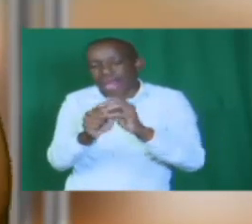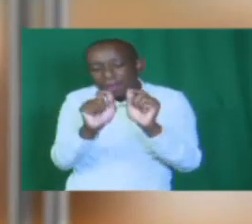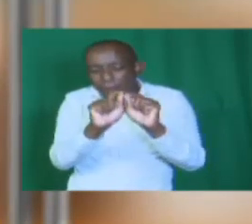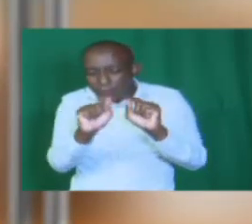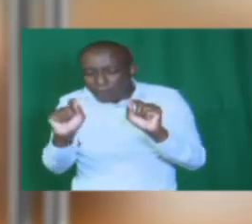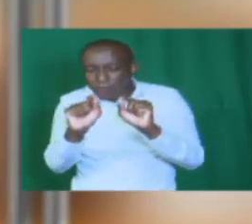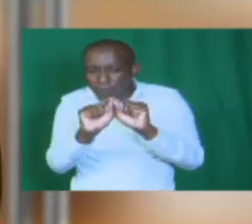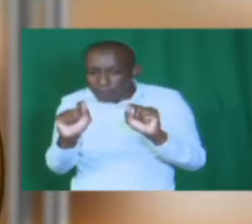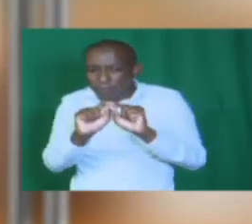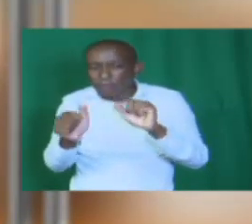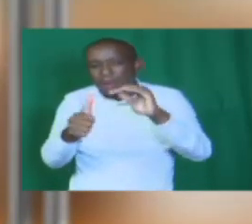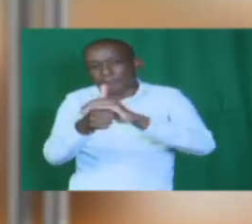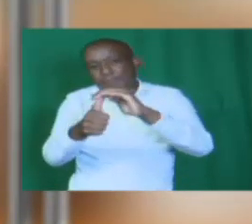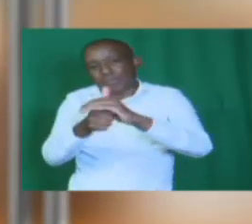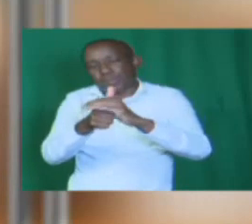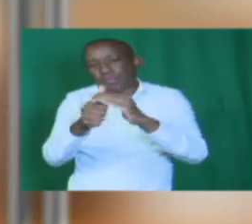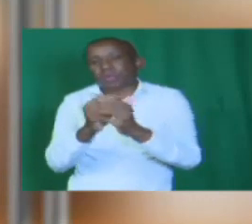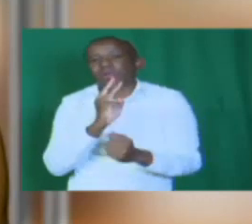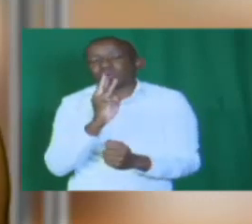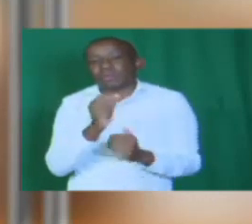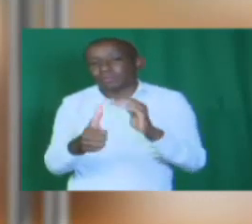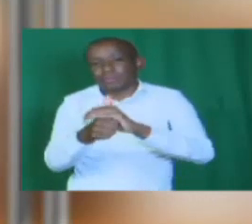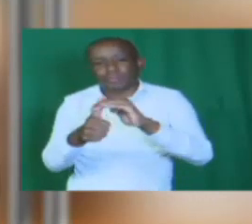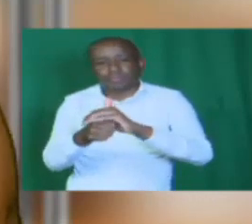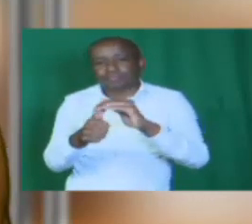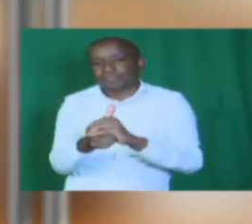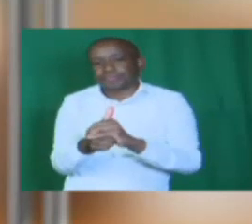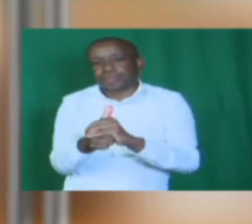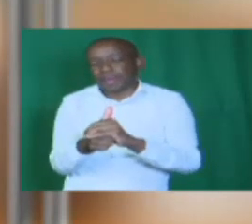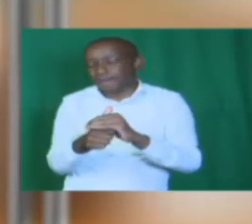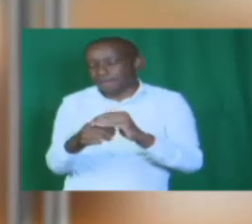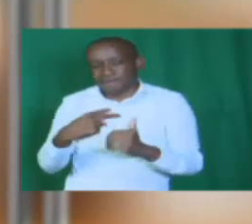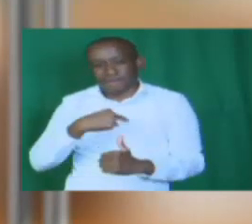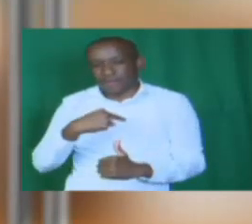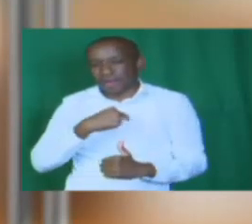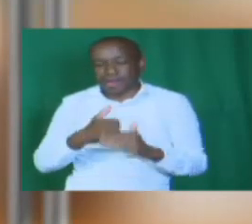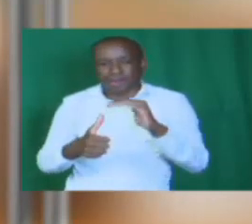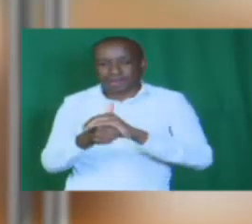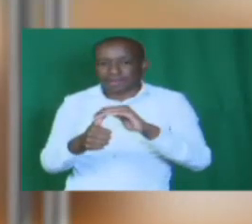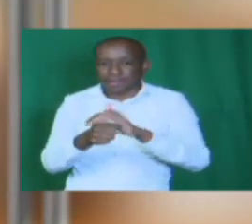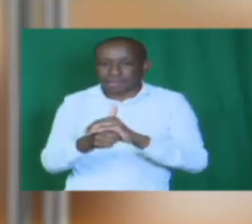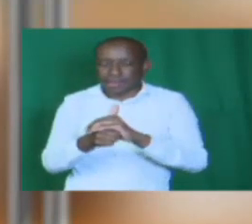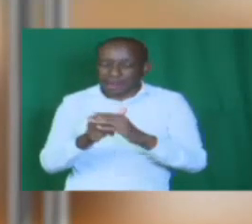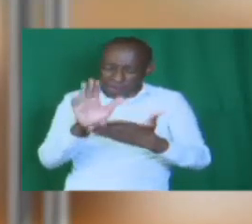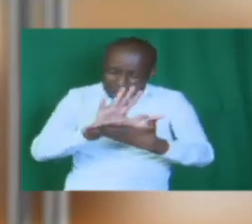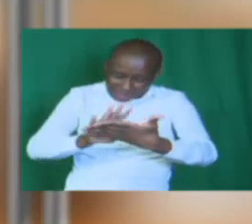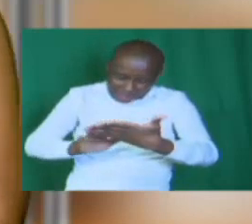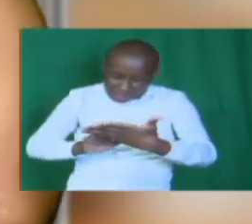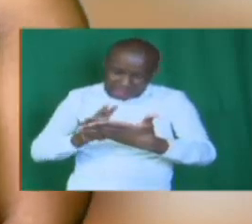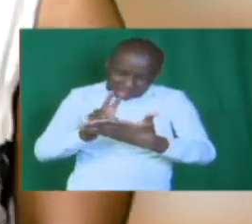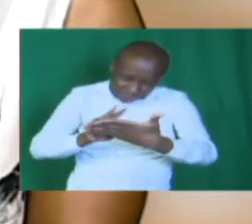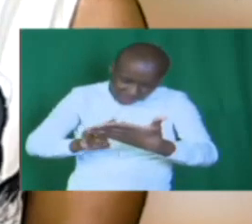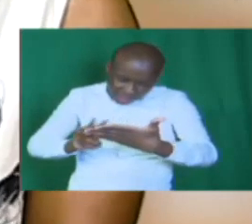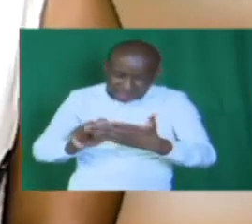underlining, my dear learner at home. It is very important that you interact with the